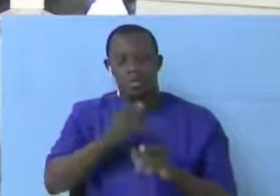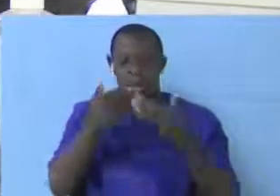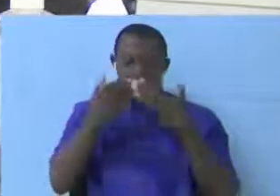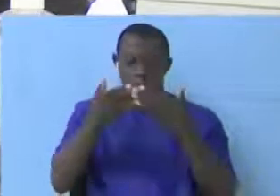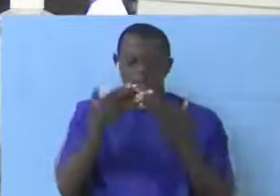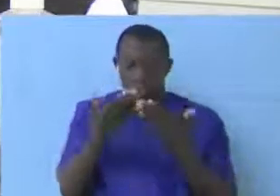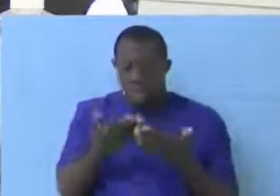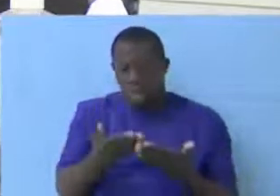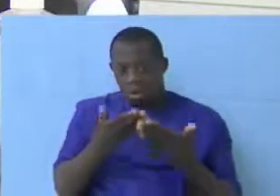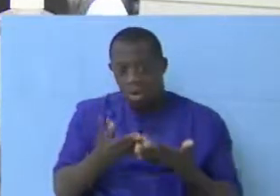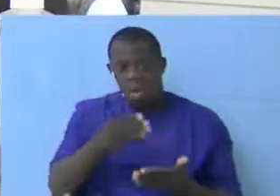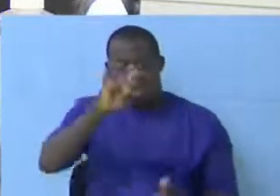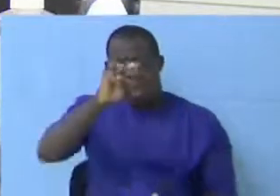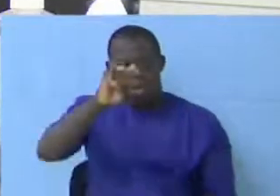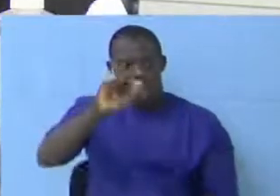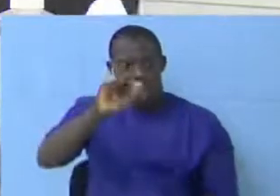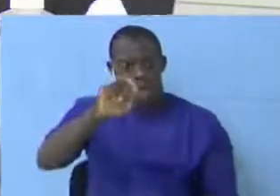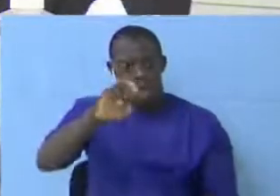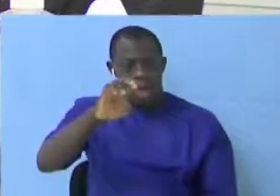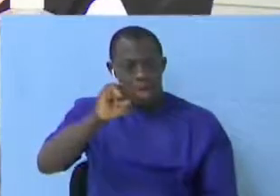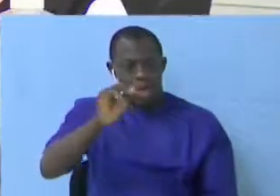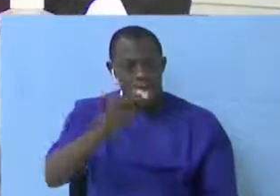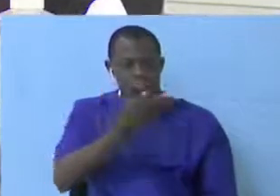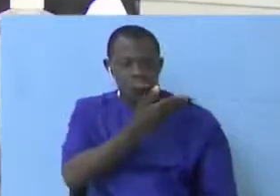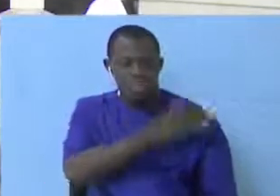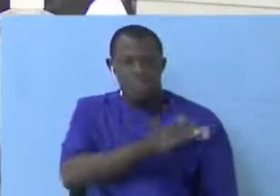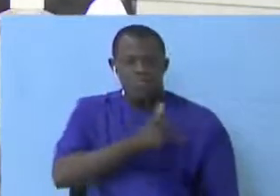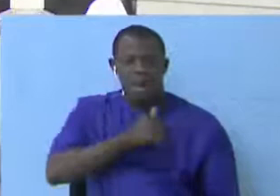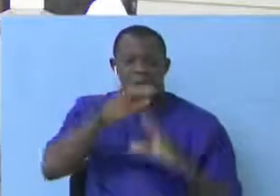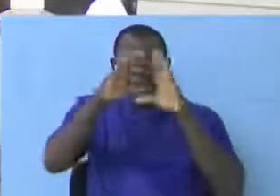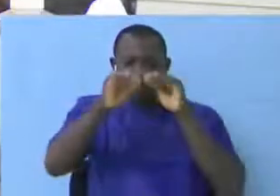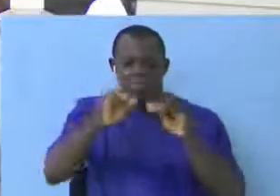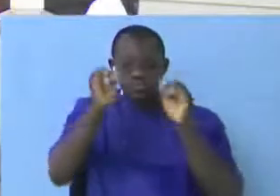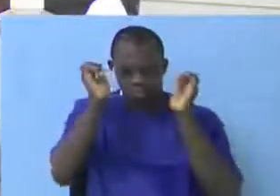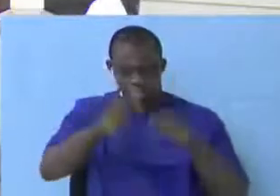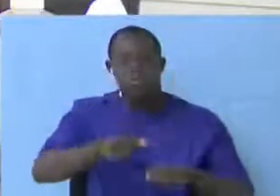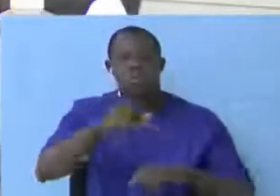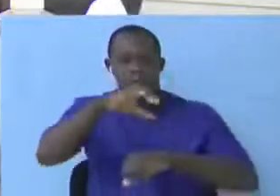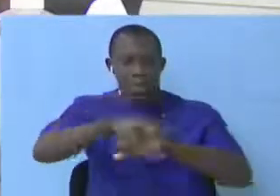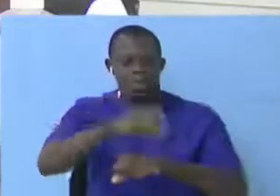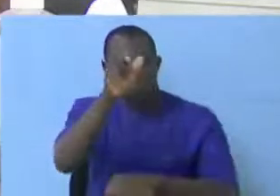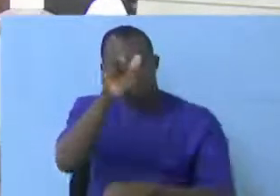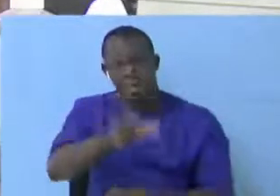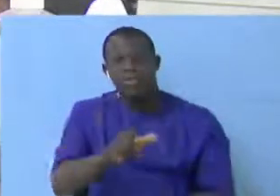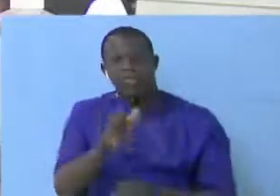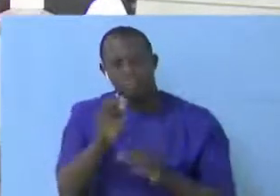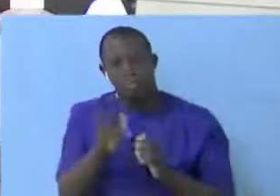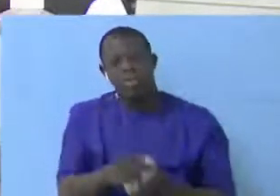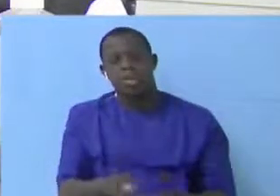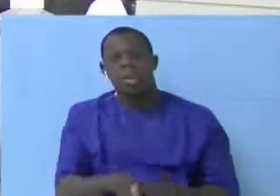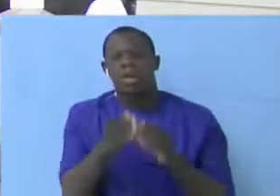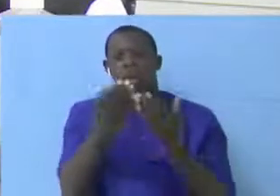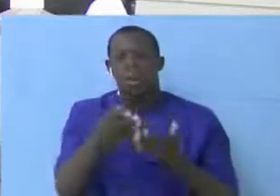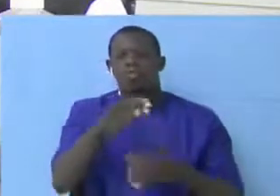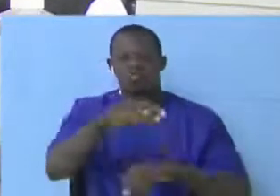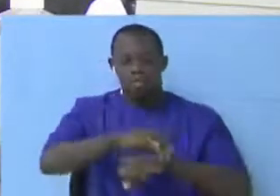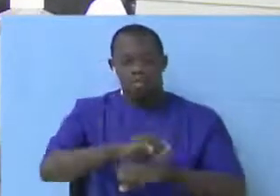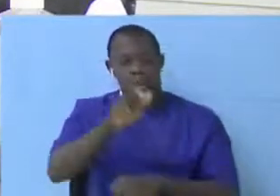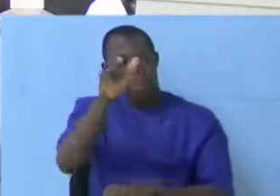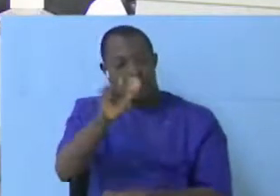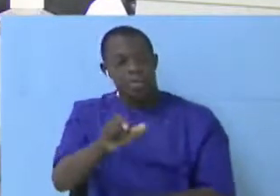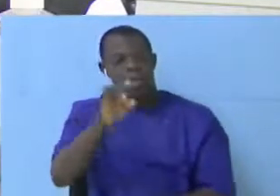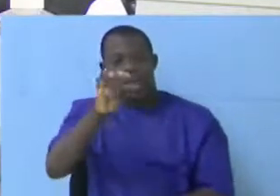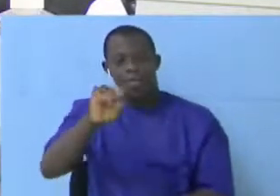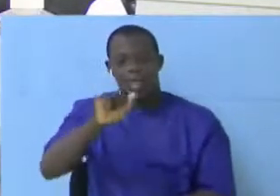my office. I will get him. I will get him. So he got Mare and brought him to